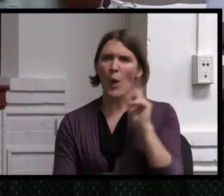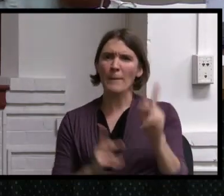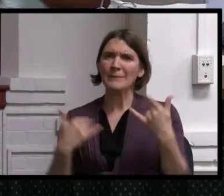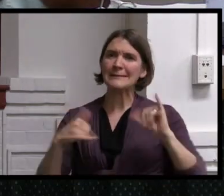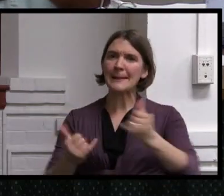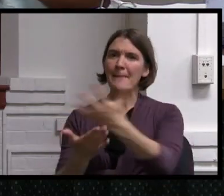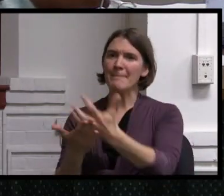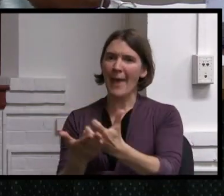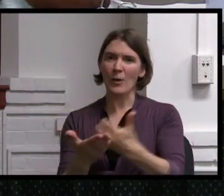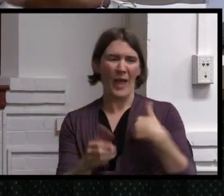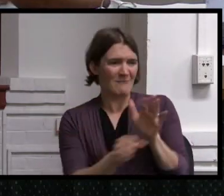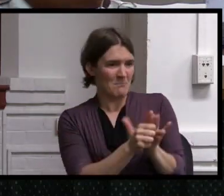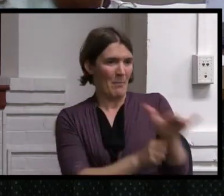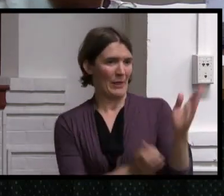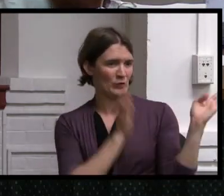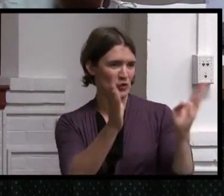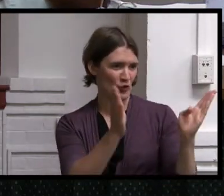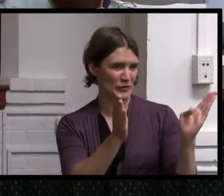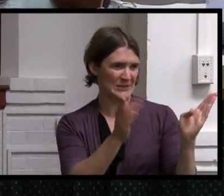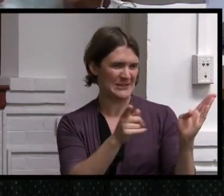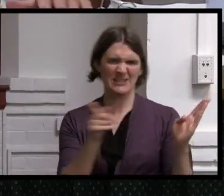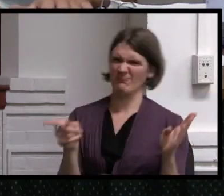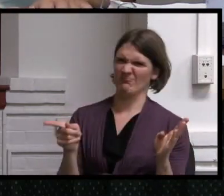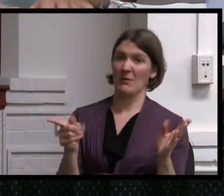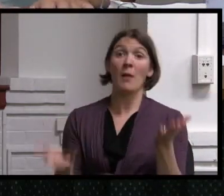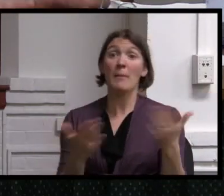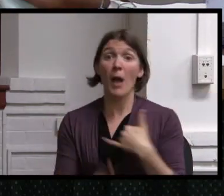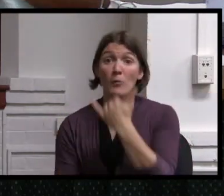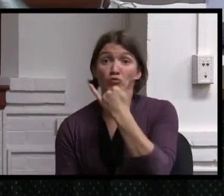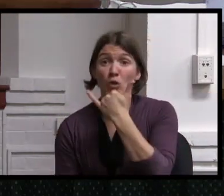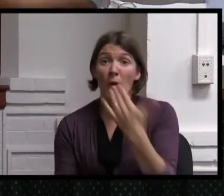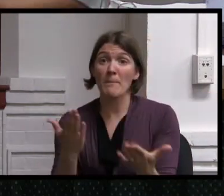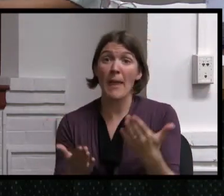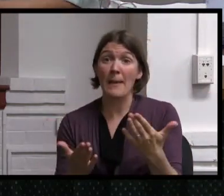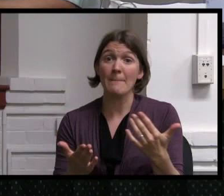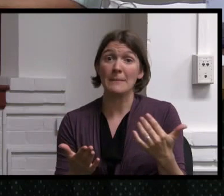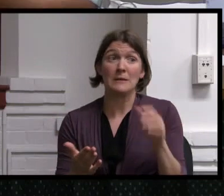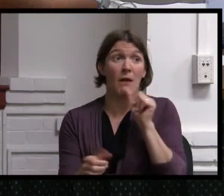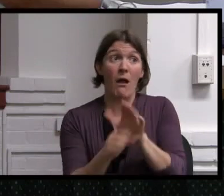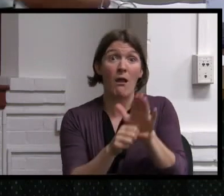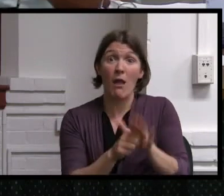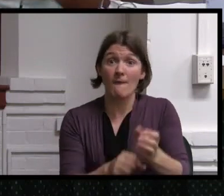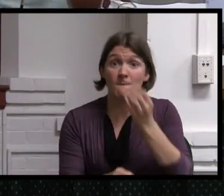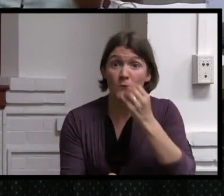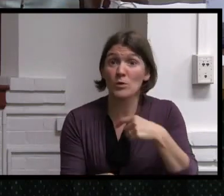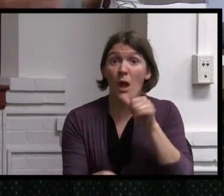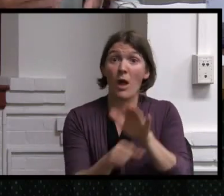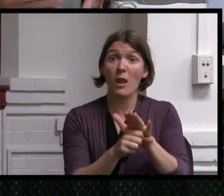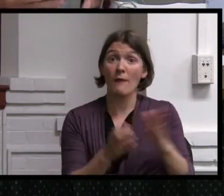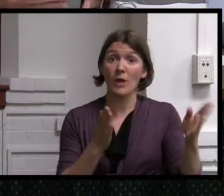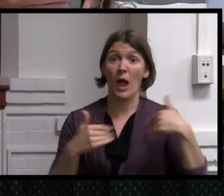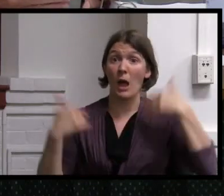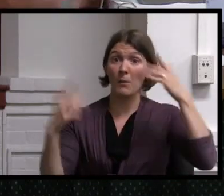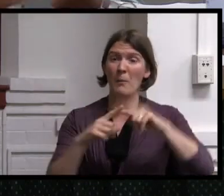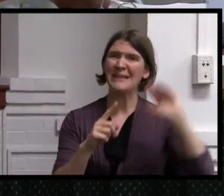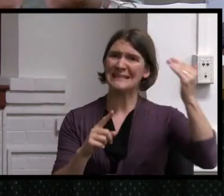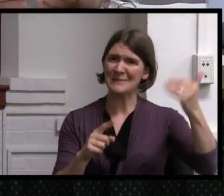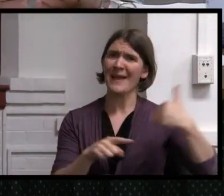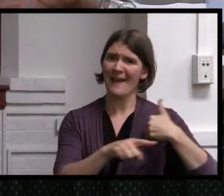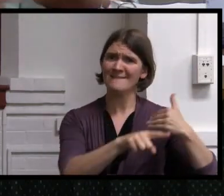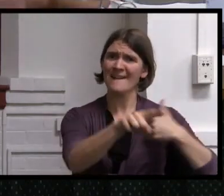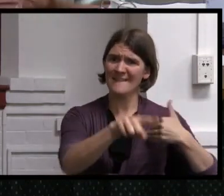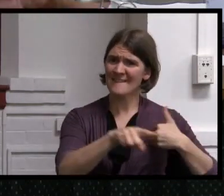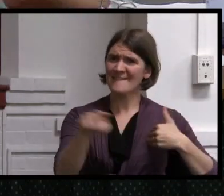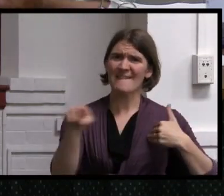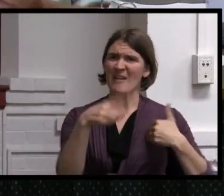That's what I'm grappling with is, you know, and again, and maybe I'm wrong. Maybe there isn't a lot of places to get food, but from what I know is that there